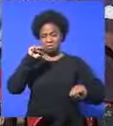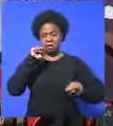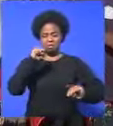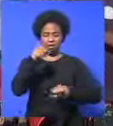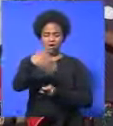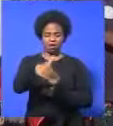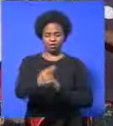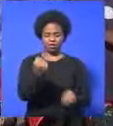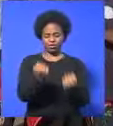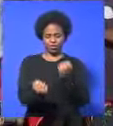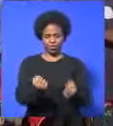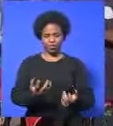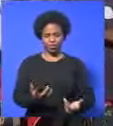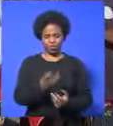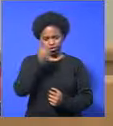outside.